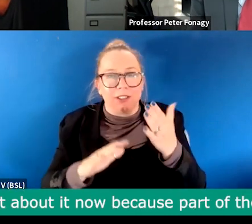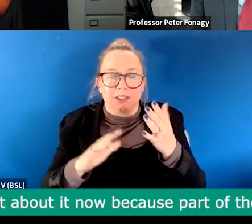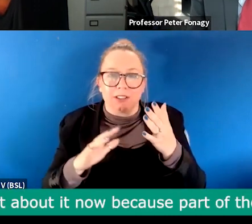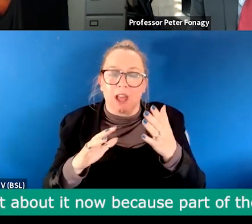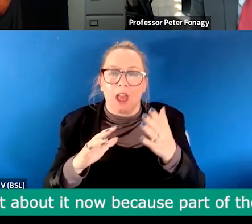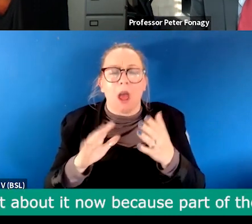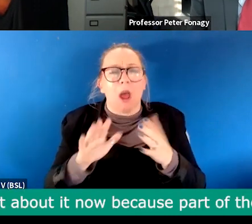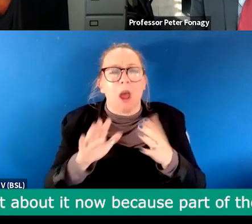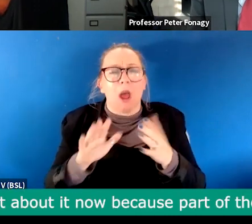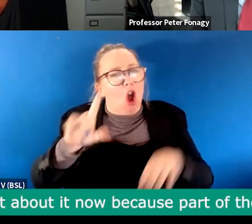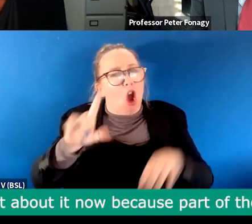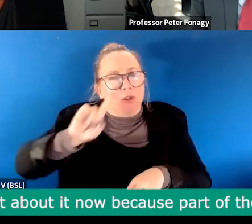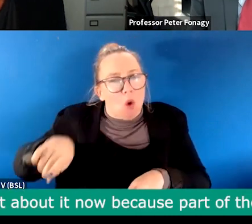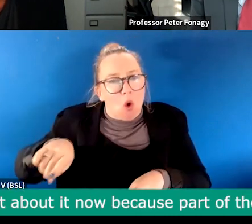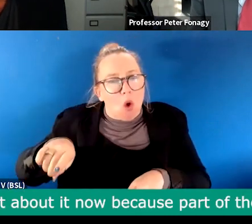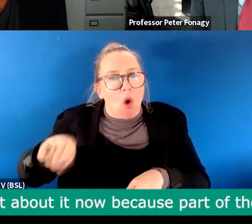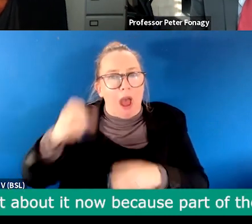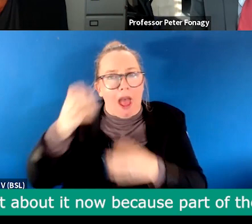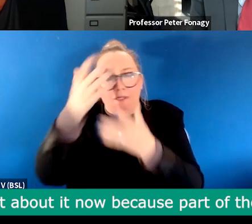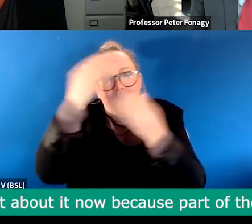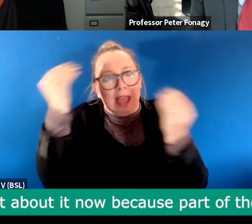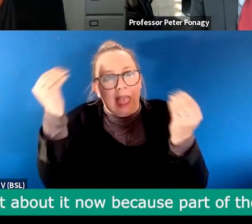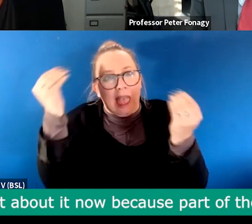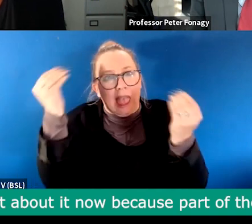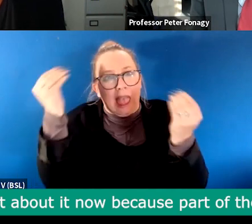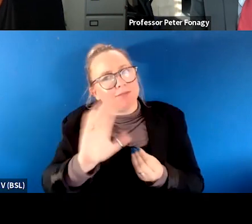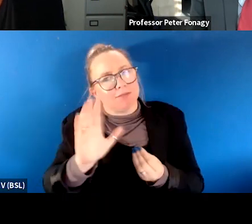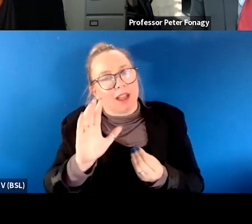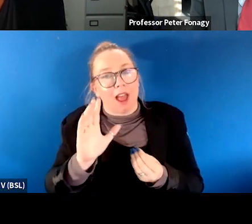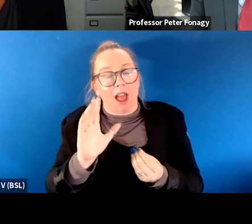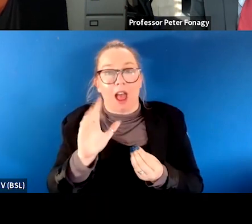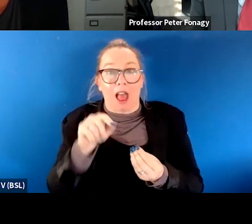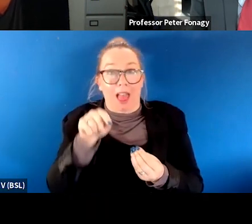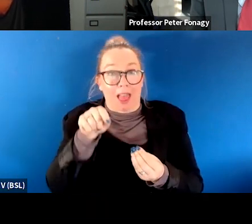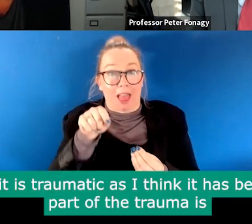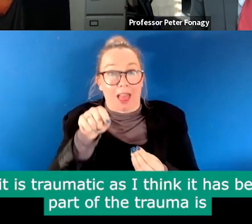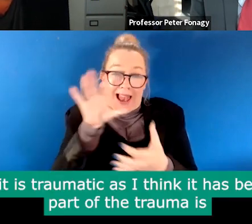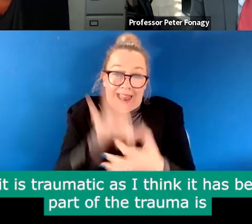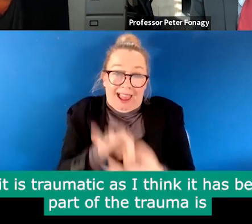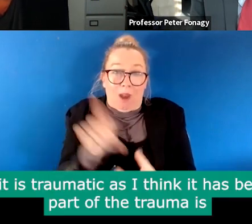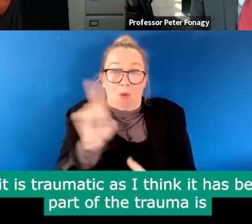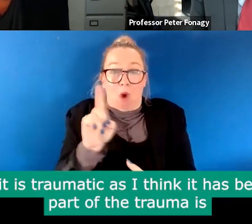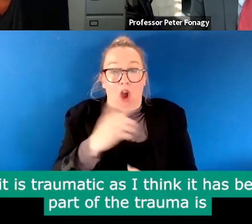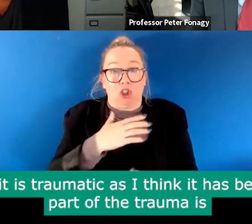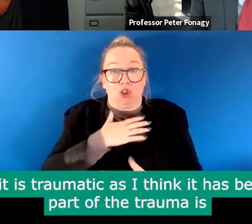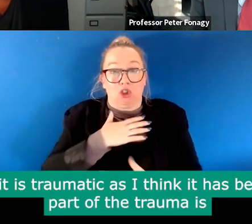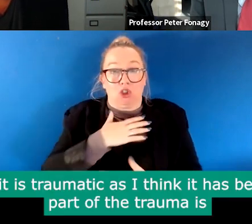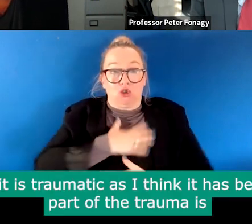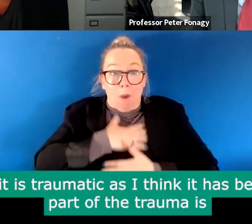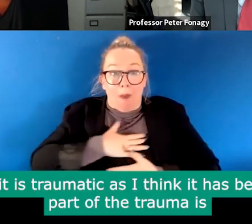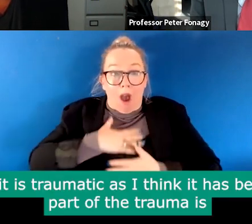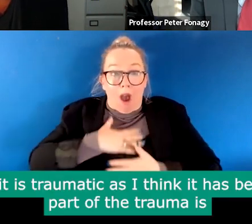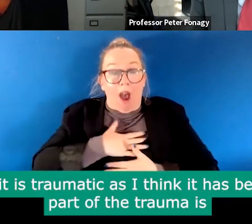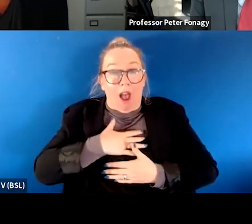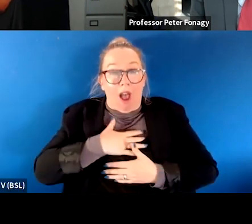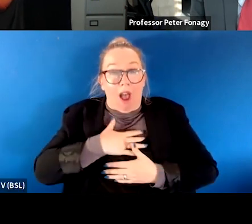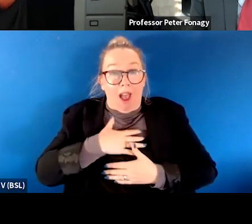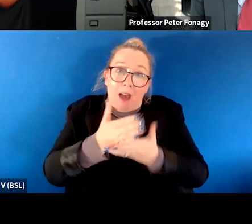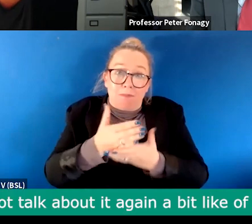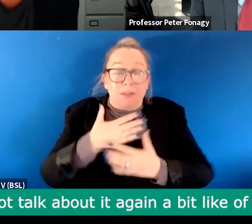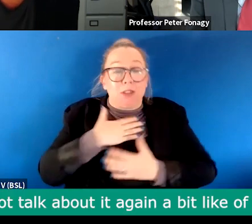not forget about it now, because part of the trauma, if it is traumatic, and I think it has been, part of the trauma